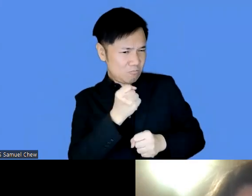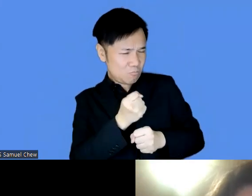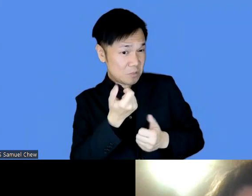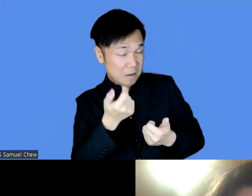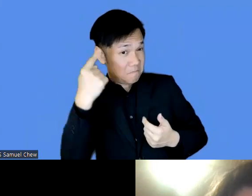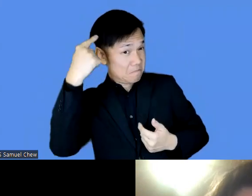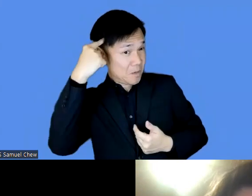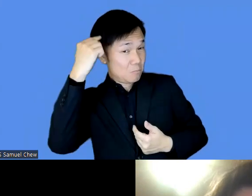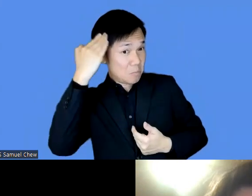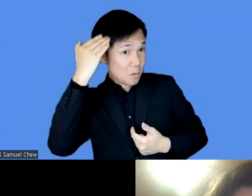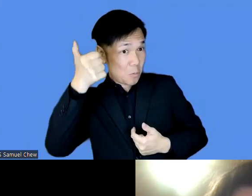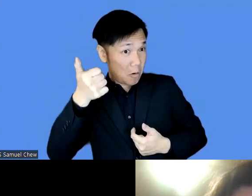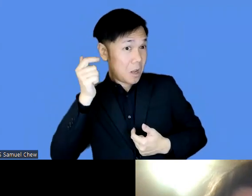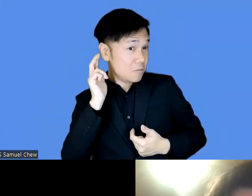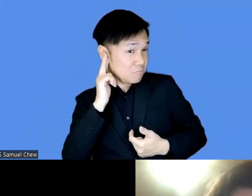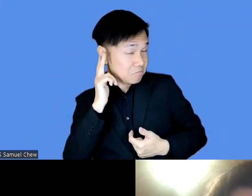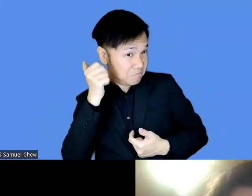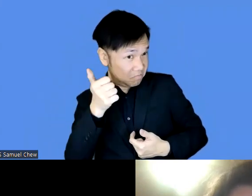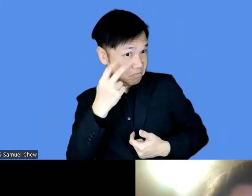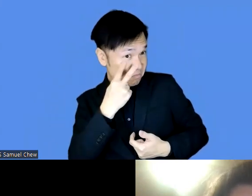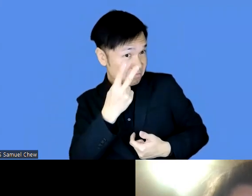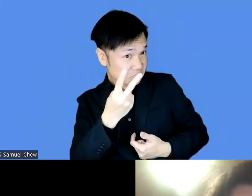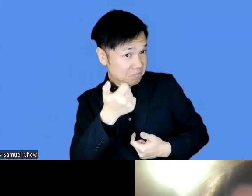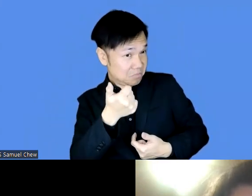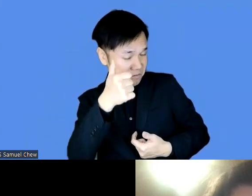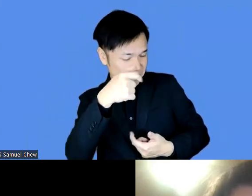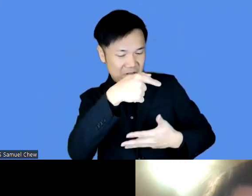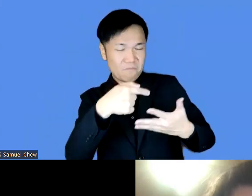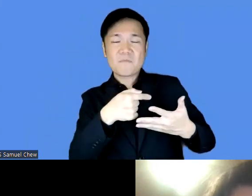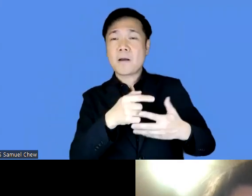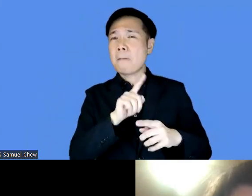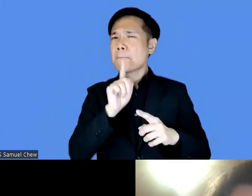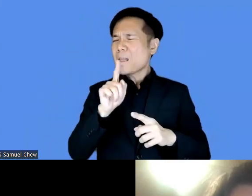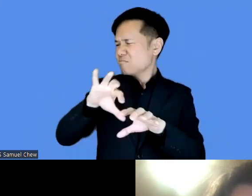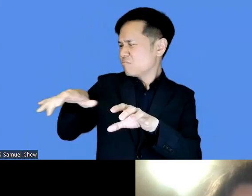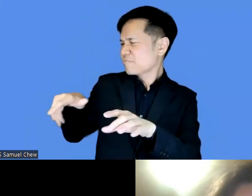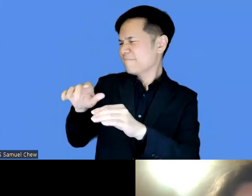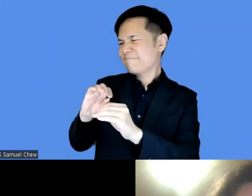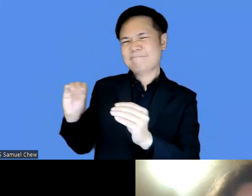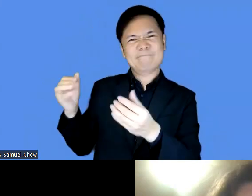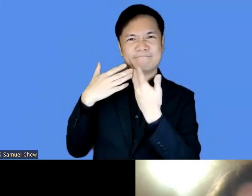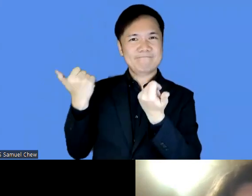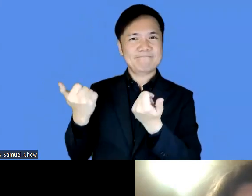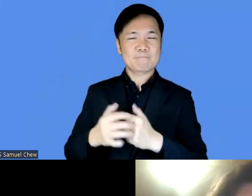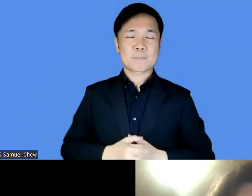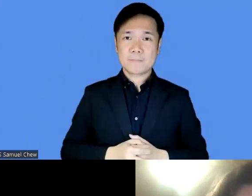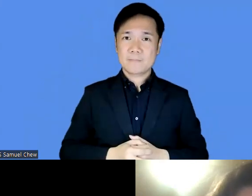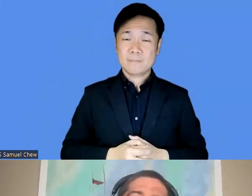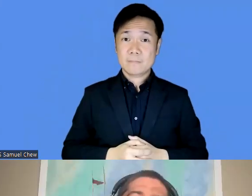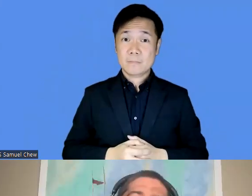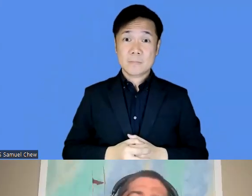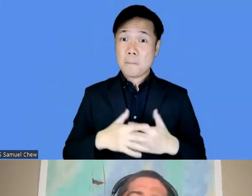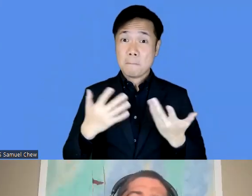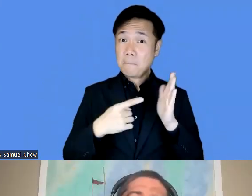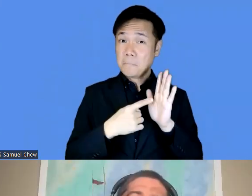do not seem to have such questions in their national household surveys and censuses. That means that they may lack